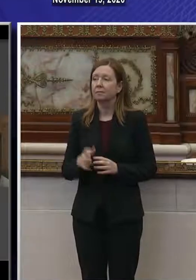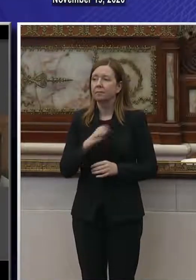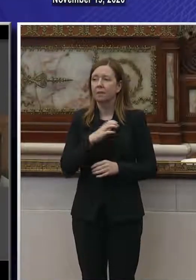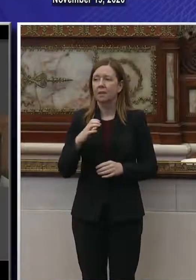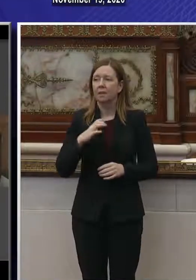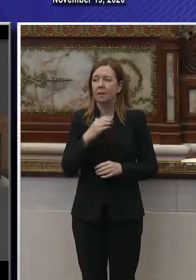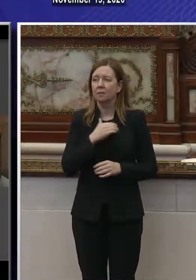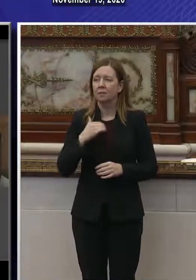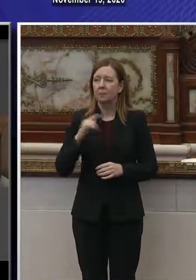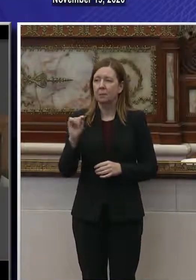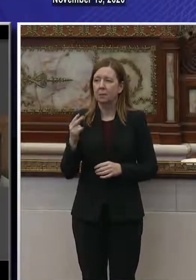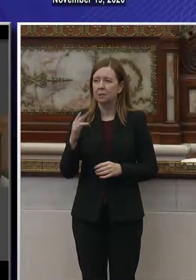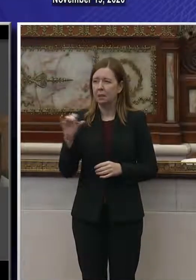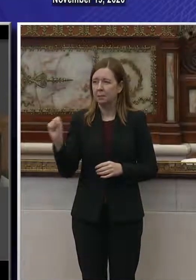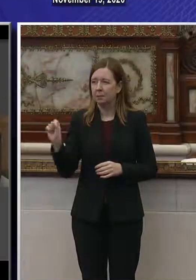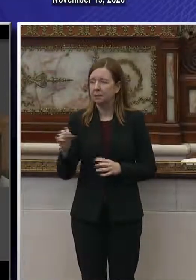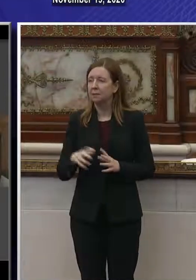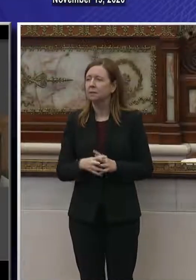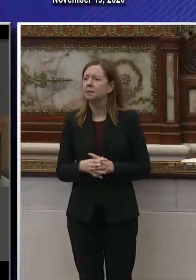Council Member Thomas.